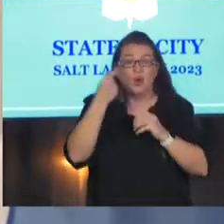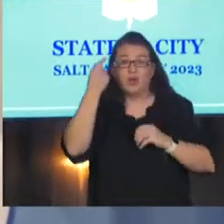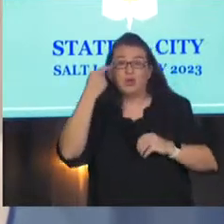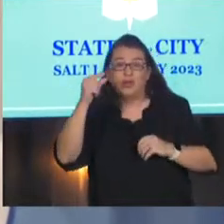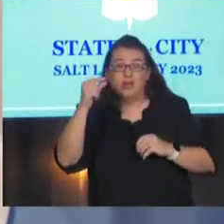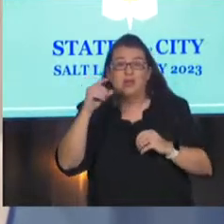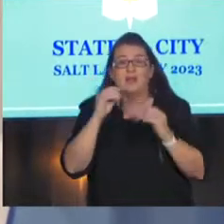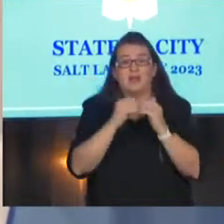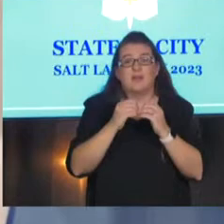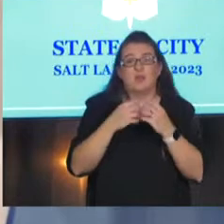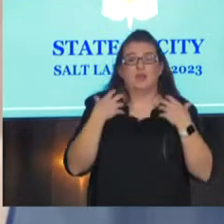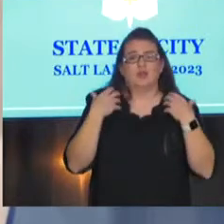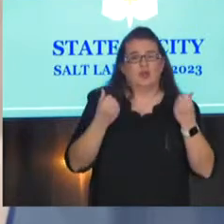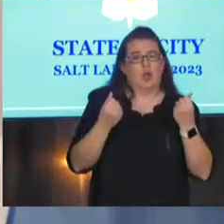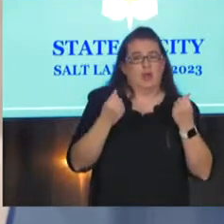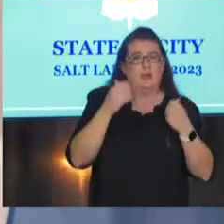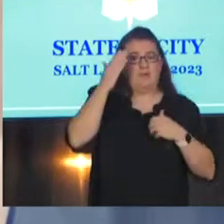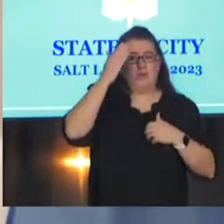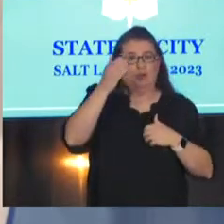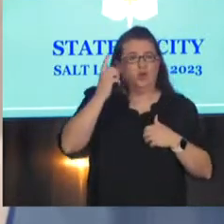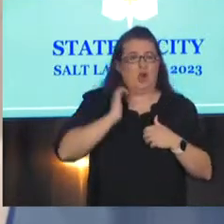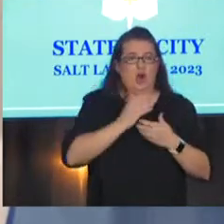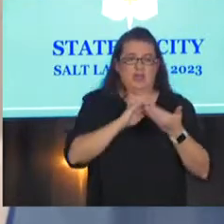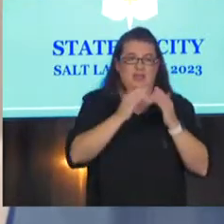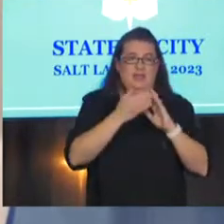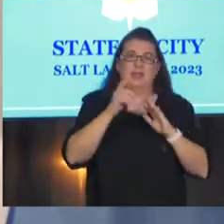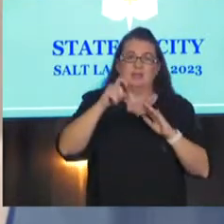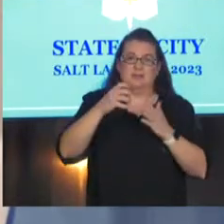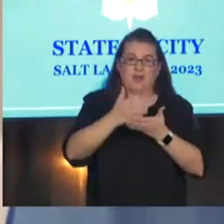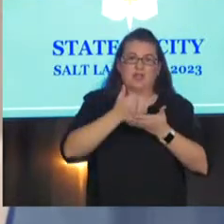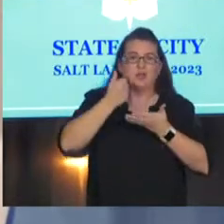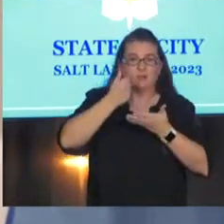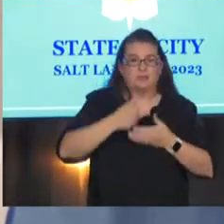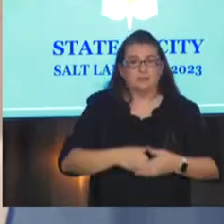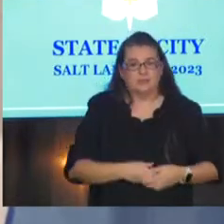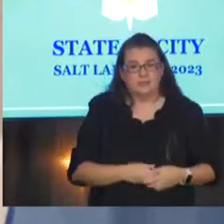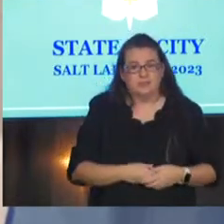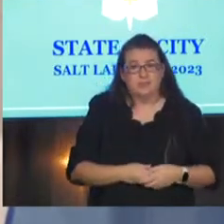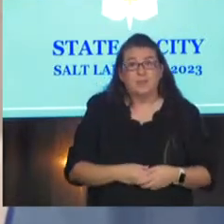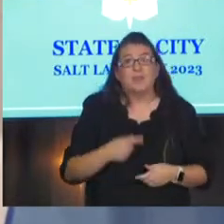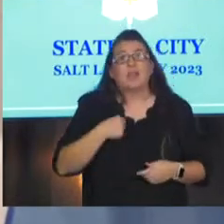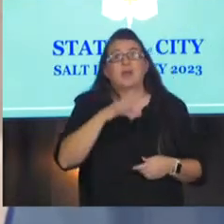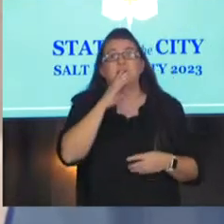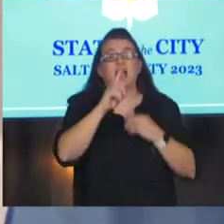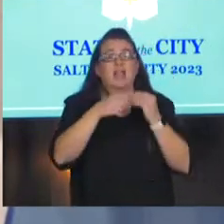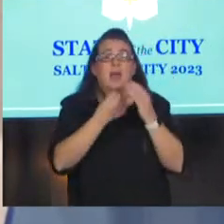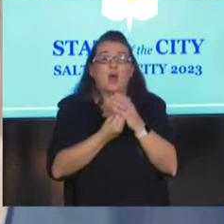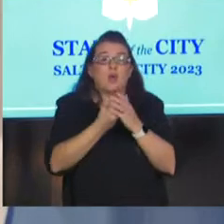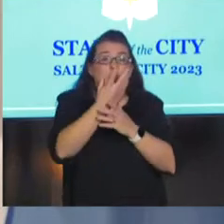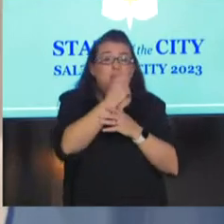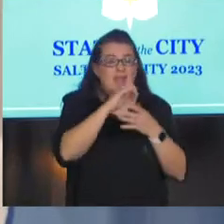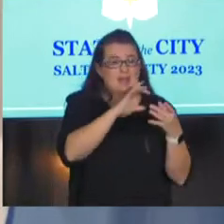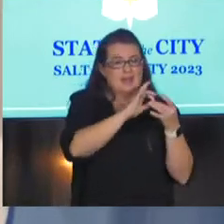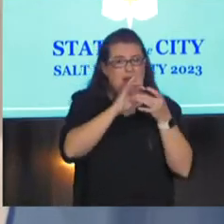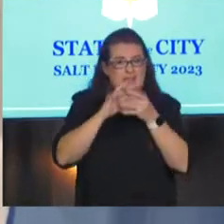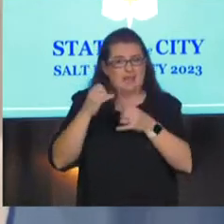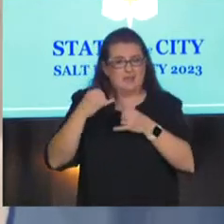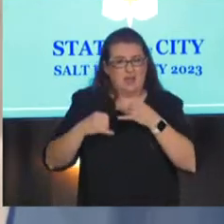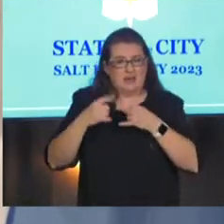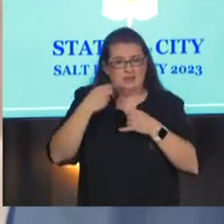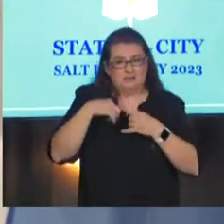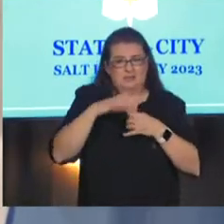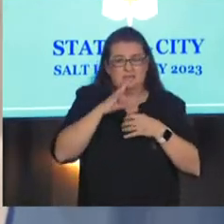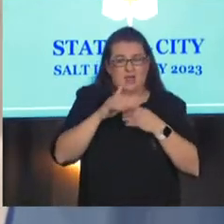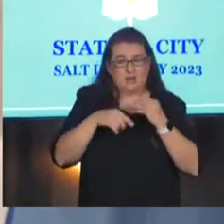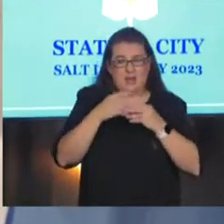this city deserves. And finally tonight, I want to talk about growth and connectedness. I believe that the